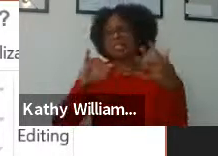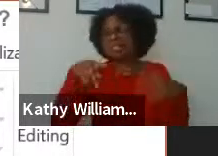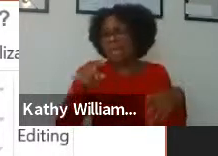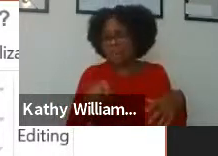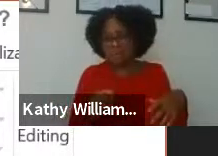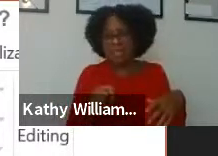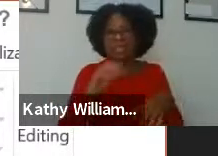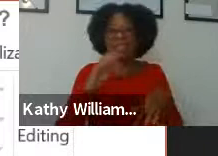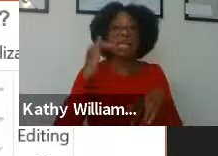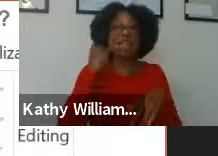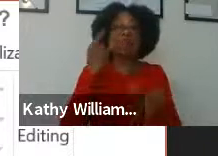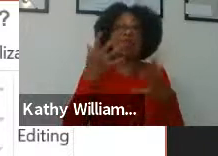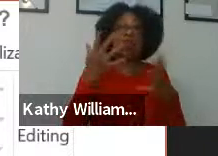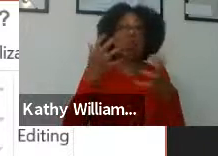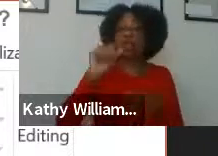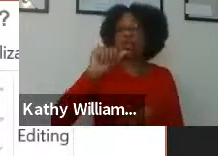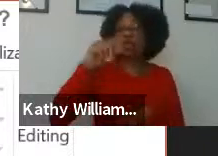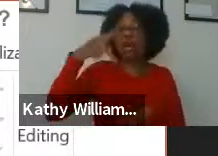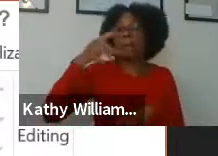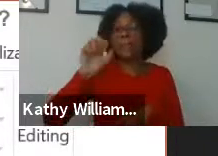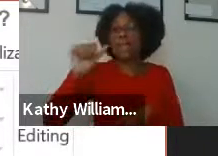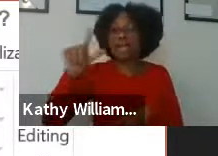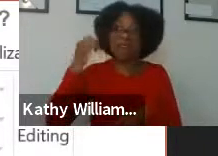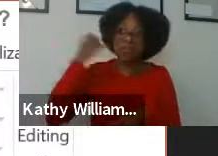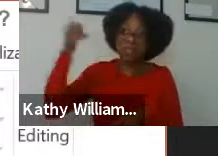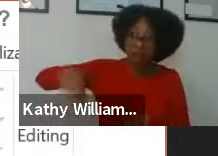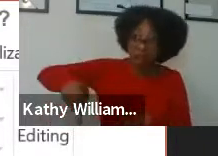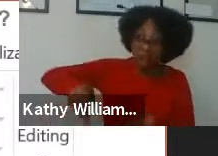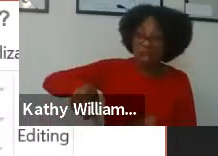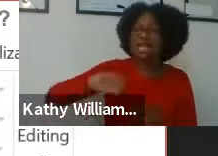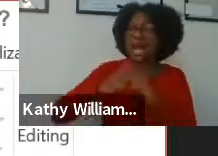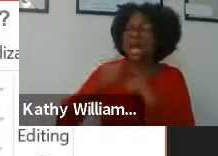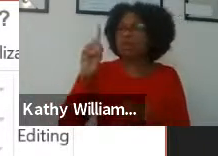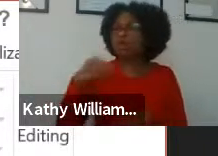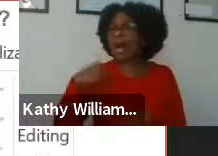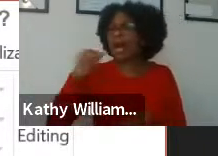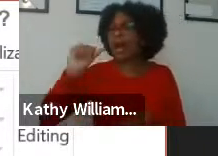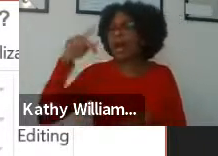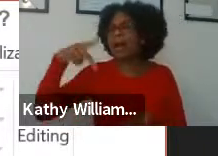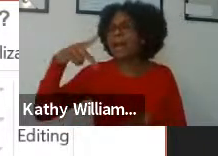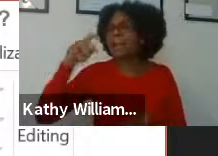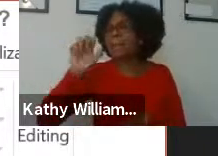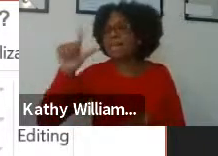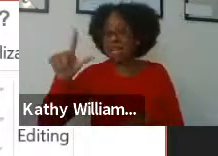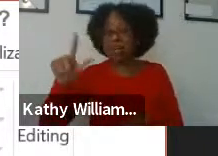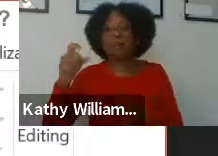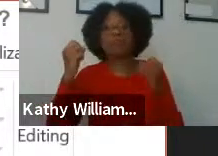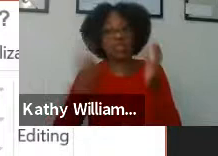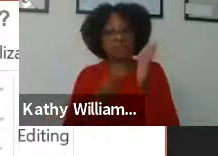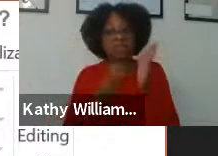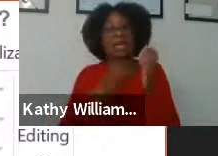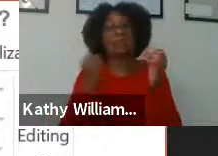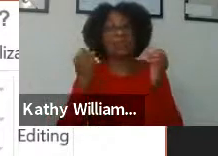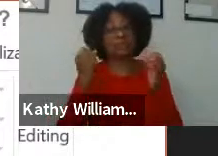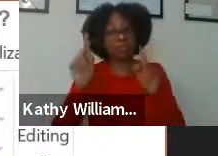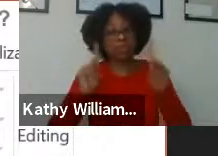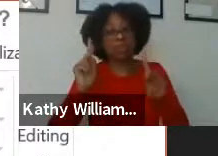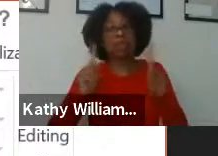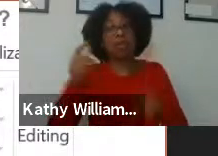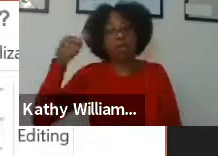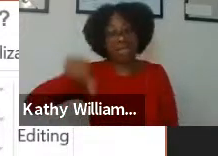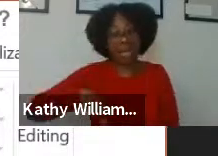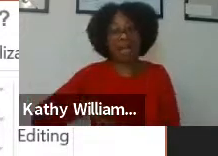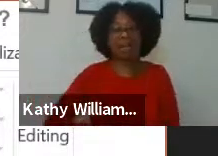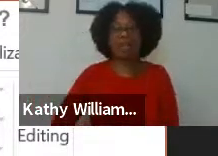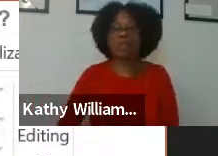in case you're denied, which often people are. So we really try and cover the entire gamut